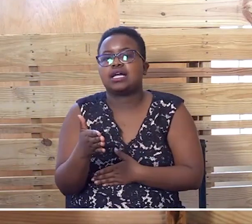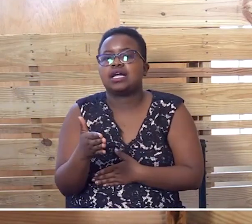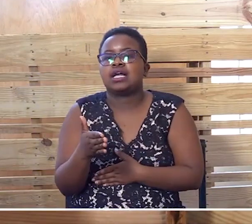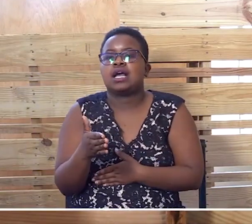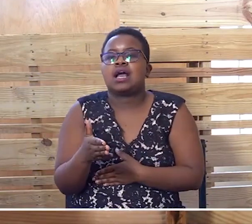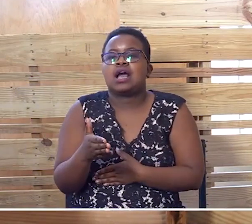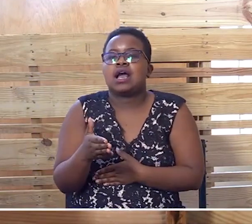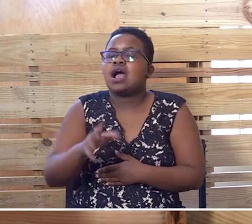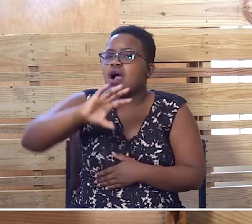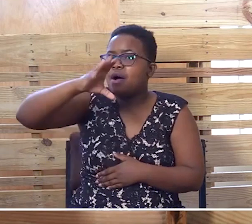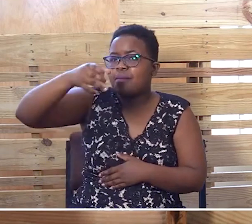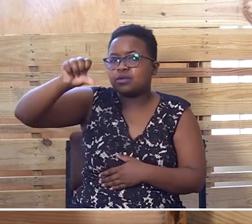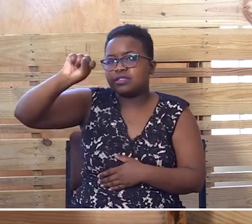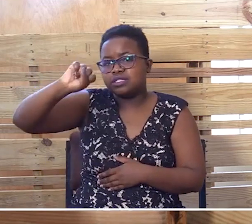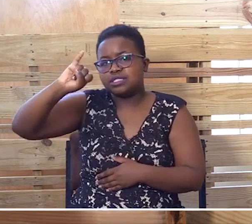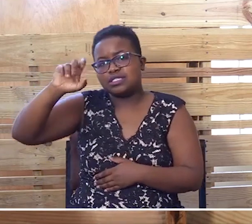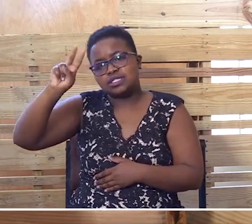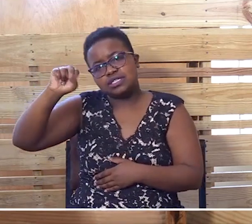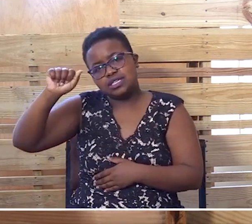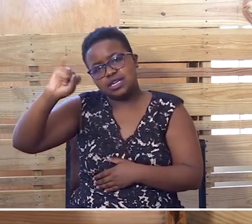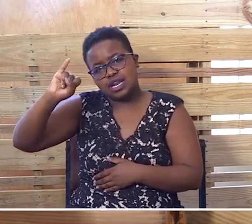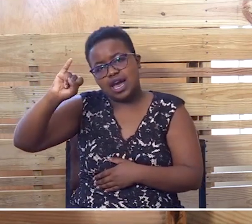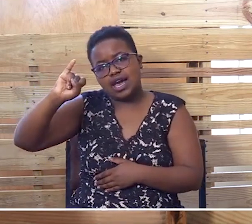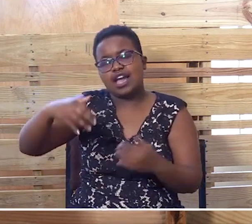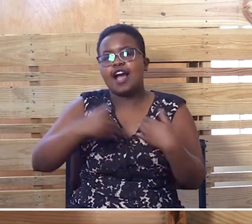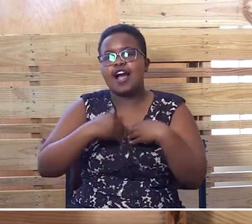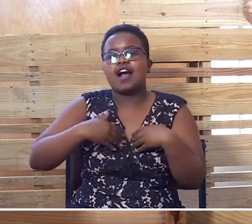smoke because the Lord descended on it in smoke.